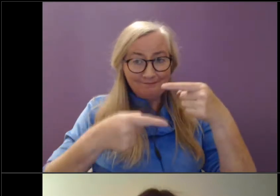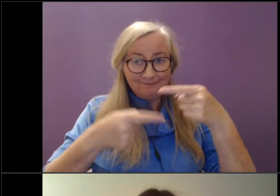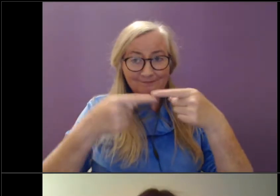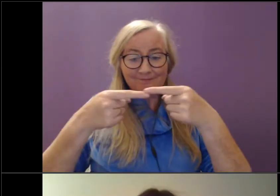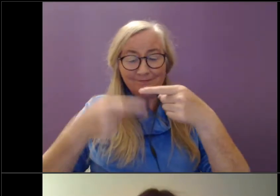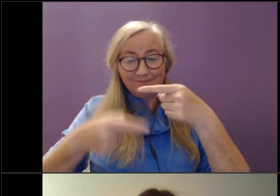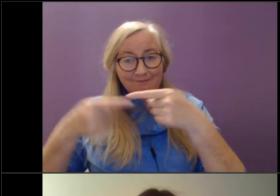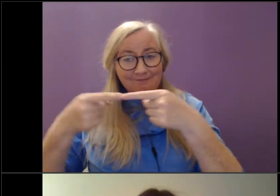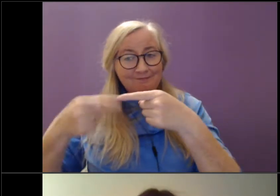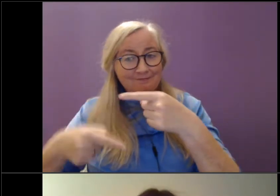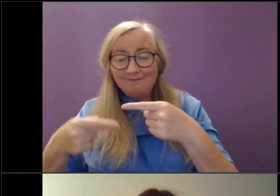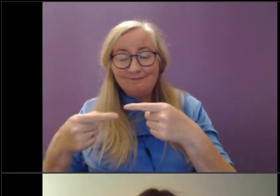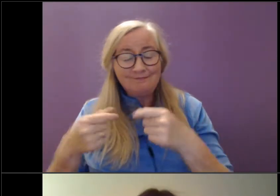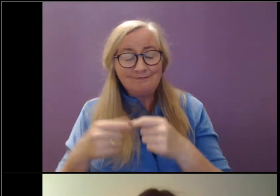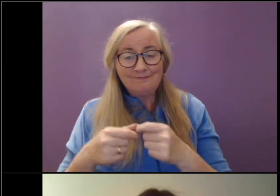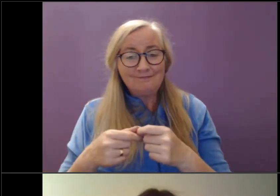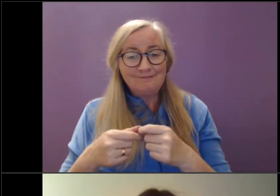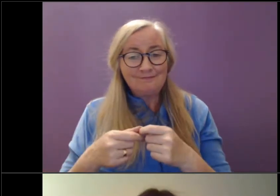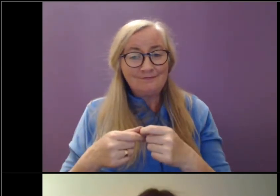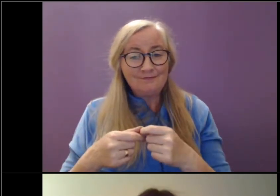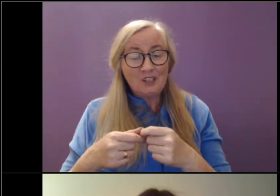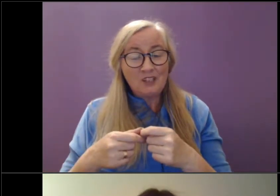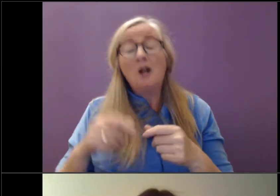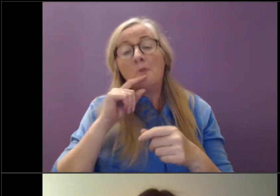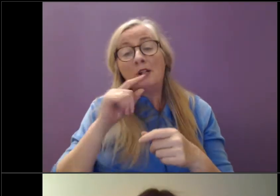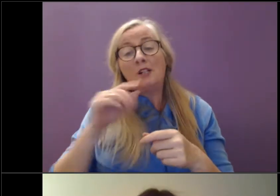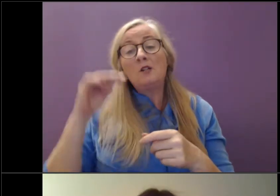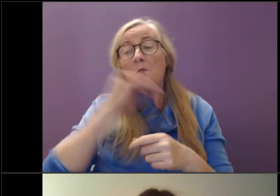the role is different in teaching and supporting